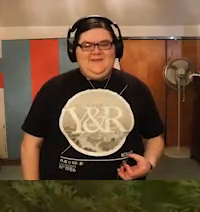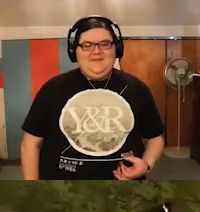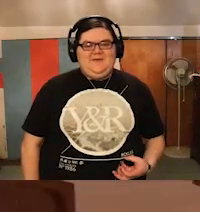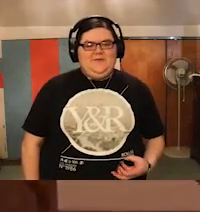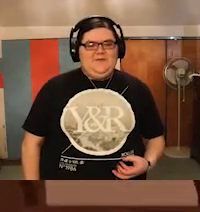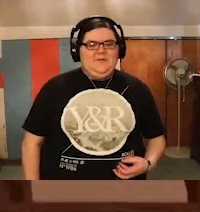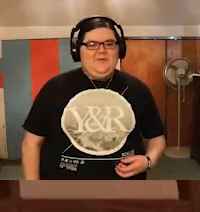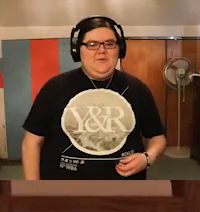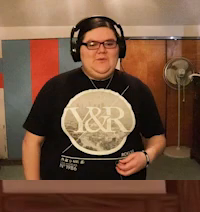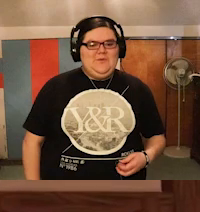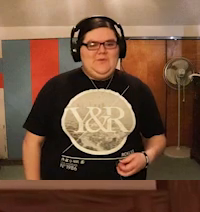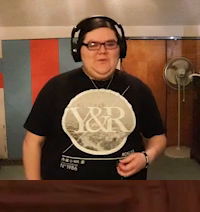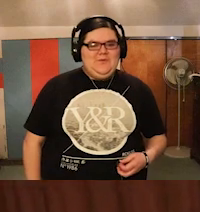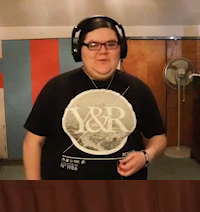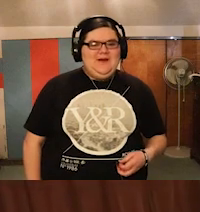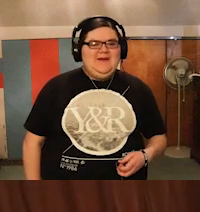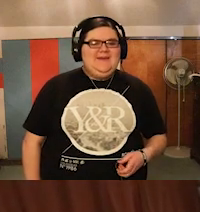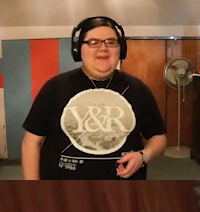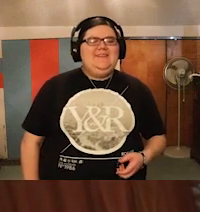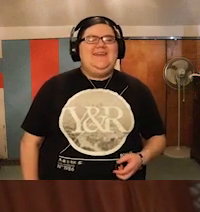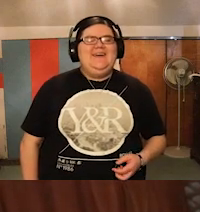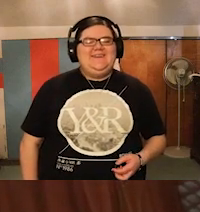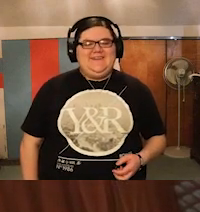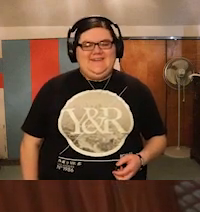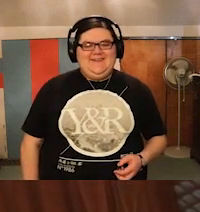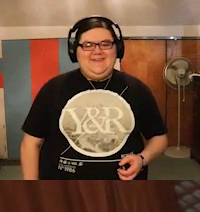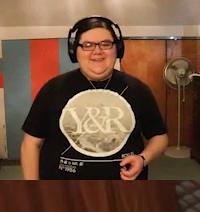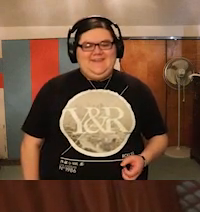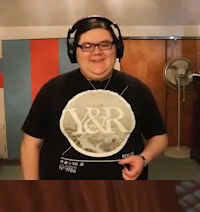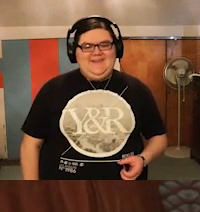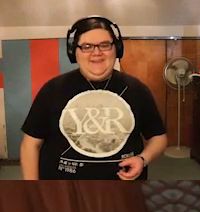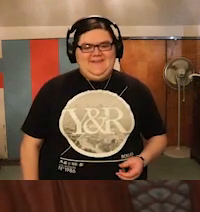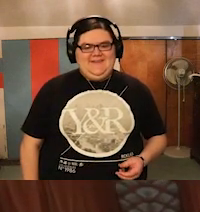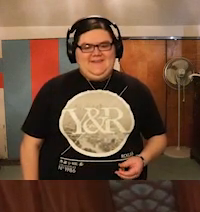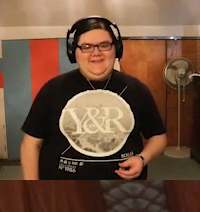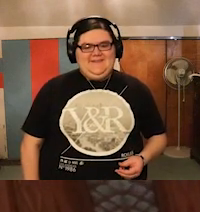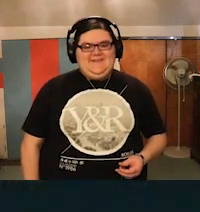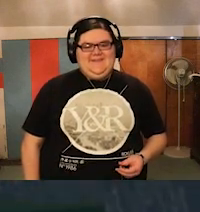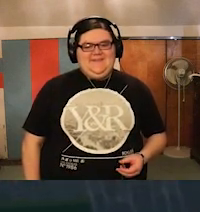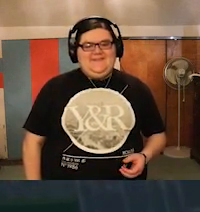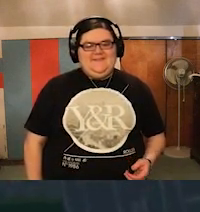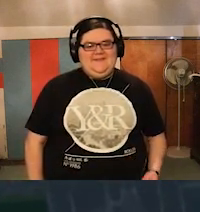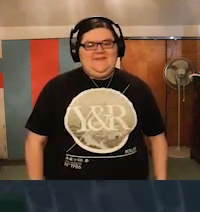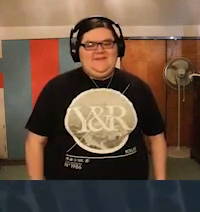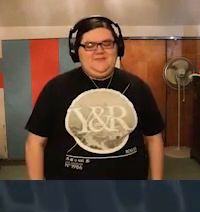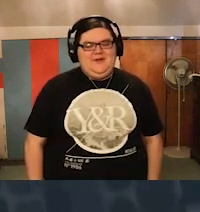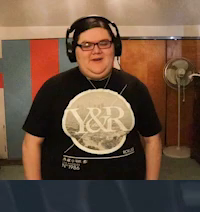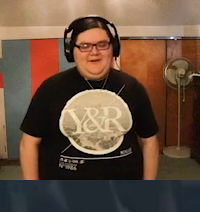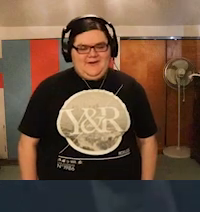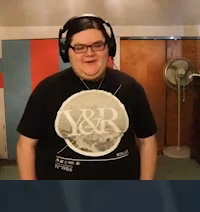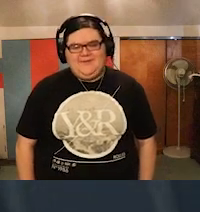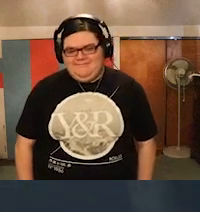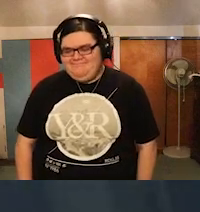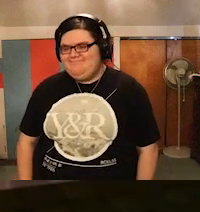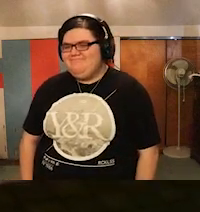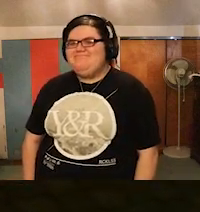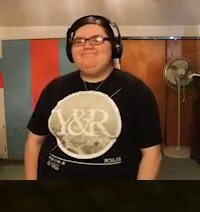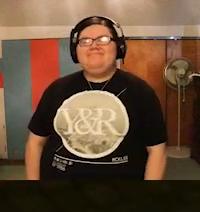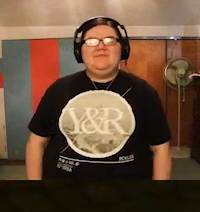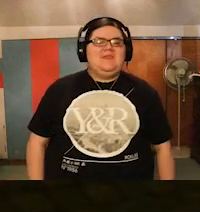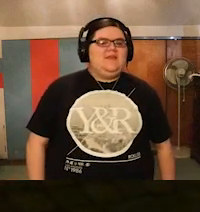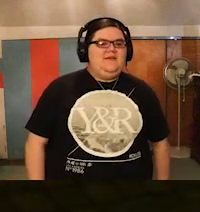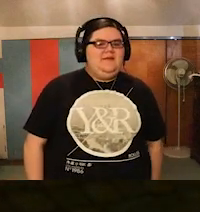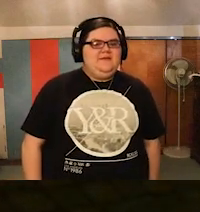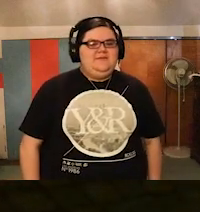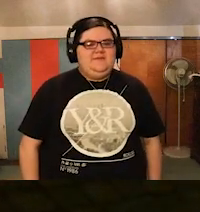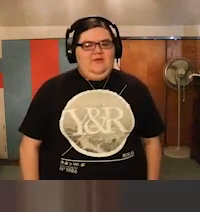Now I have to go. No! Ethan! You're a bogey. He's going to die. I got a par. It's coming down to